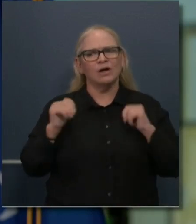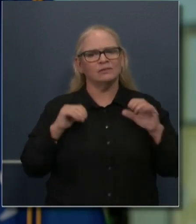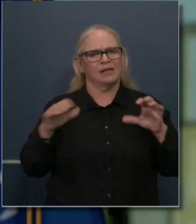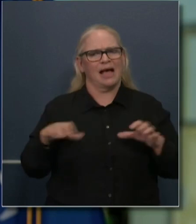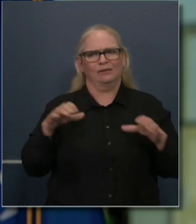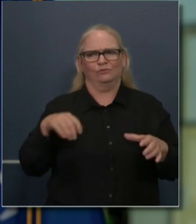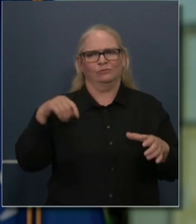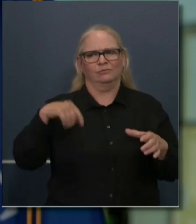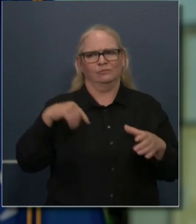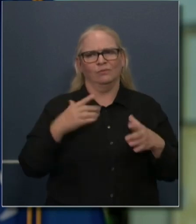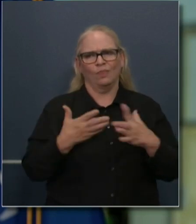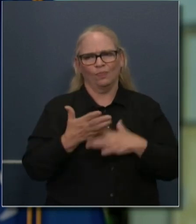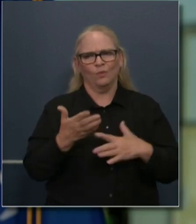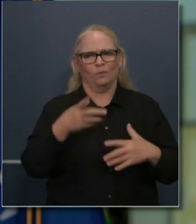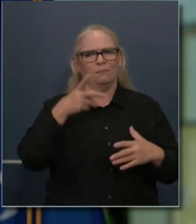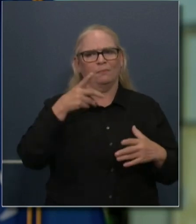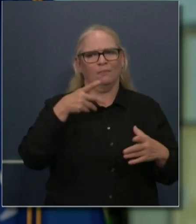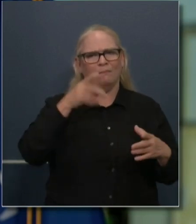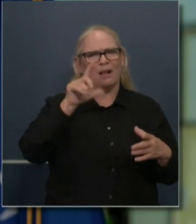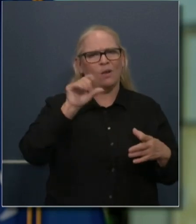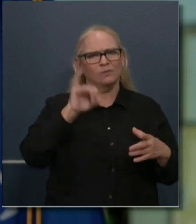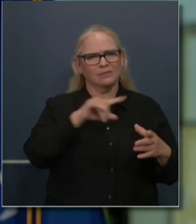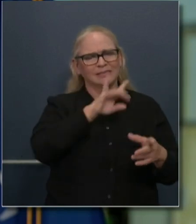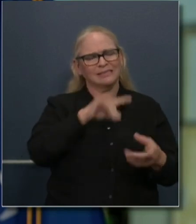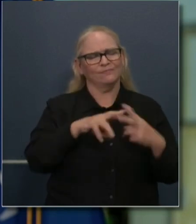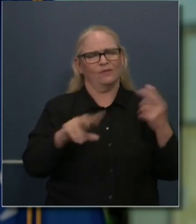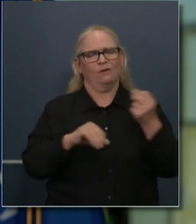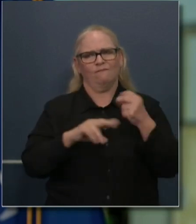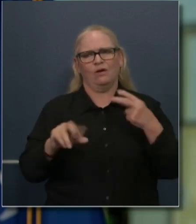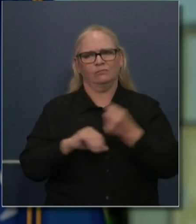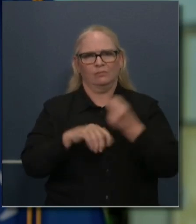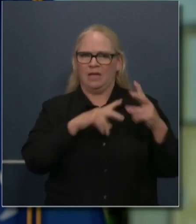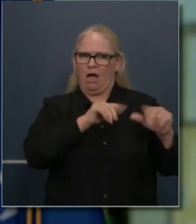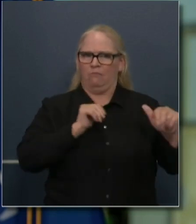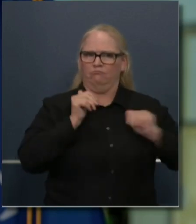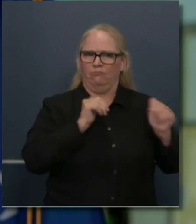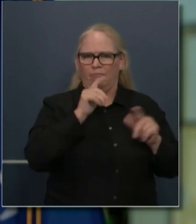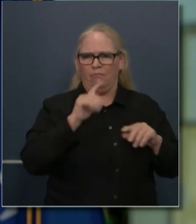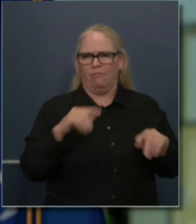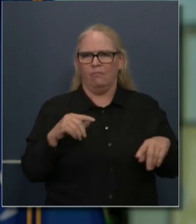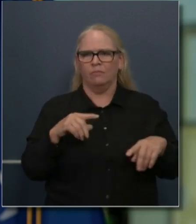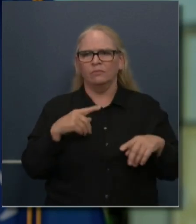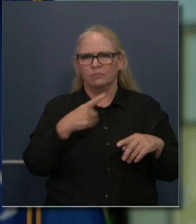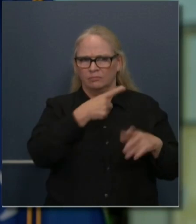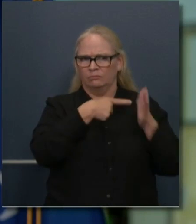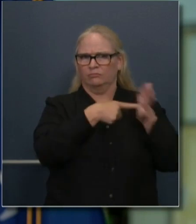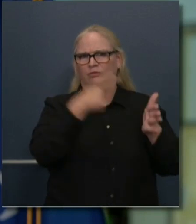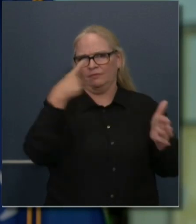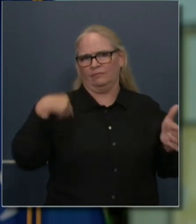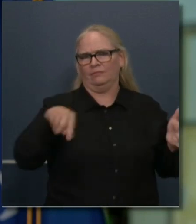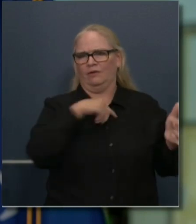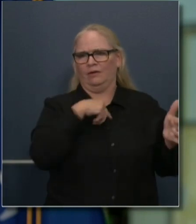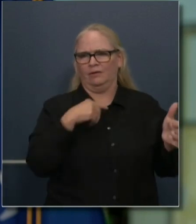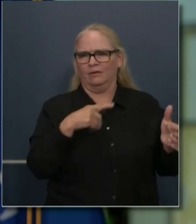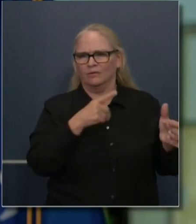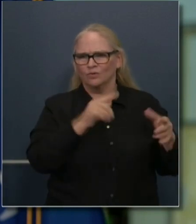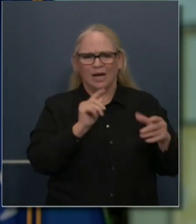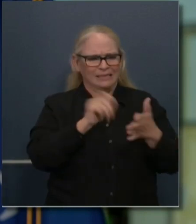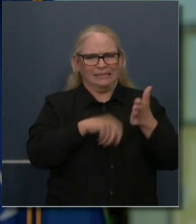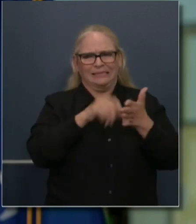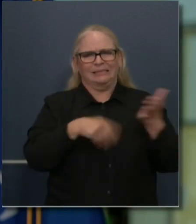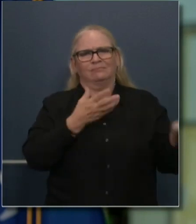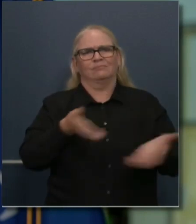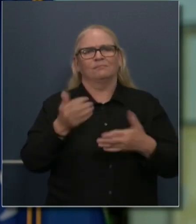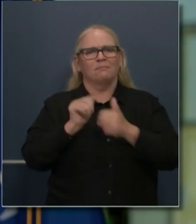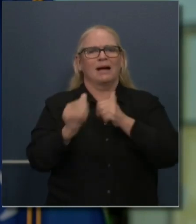by Speaker Pelosi and the House of Representatives that moved aggressively with a bill to substantively not only